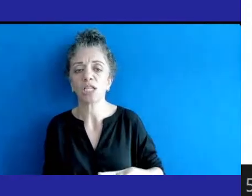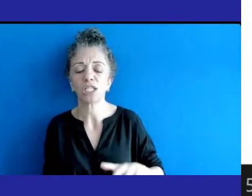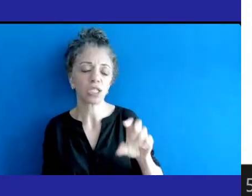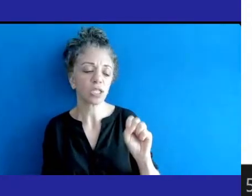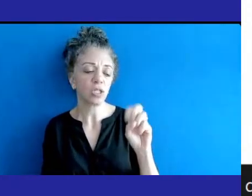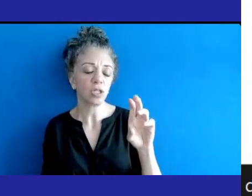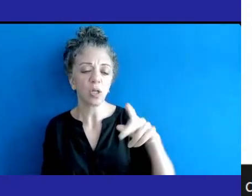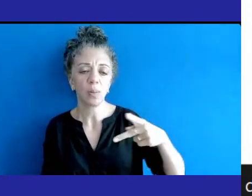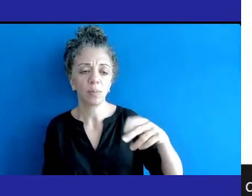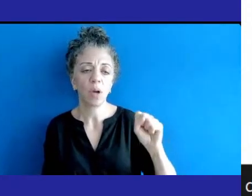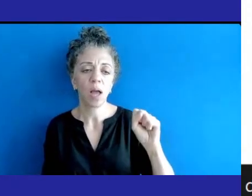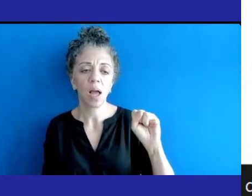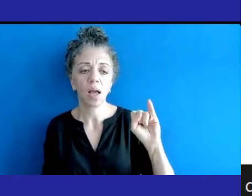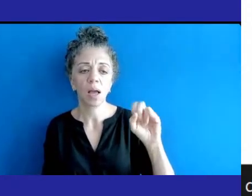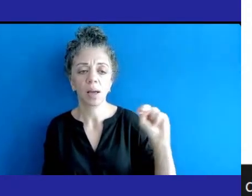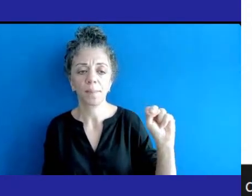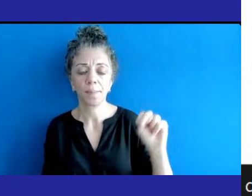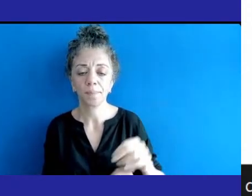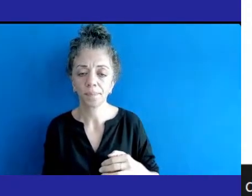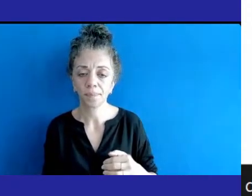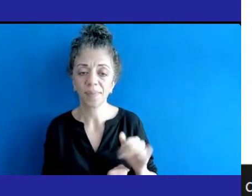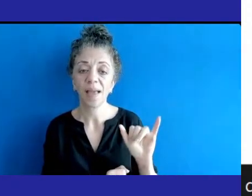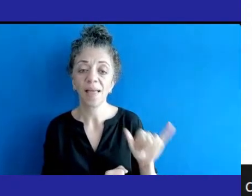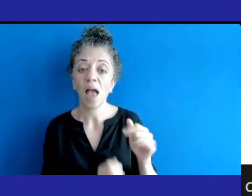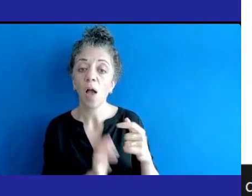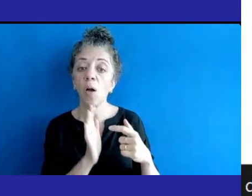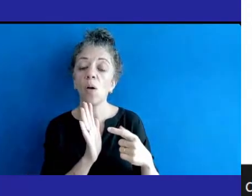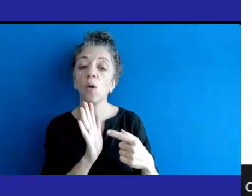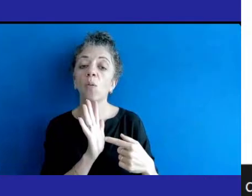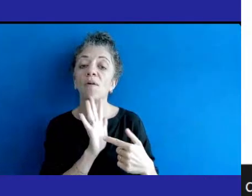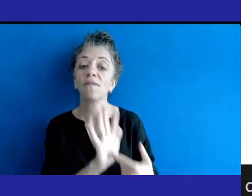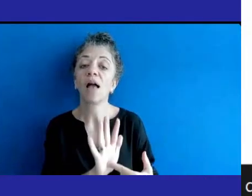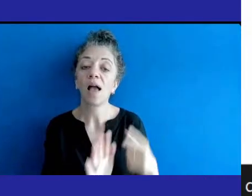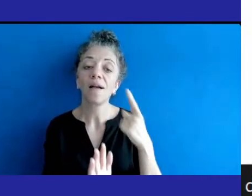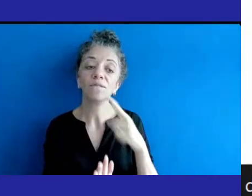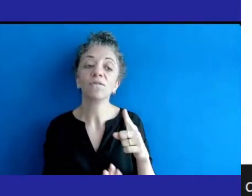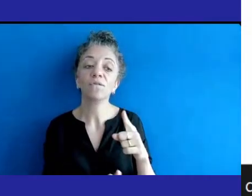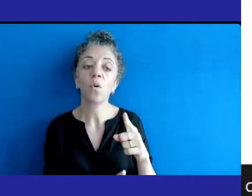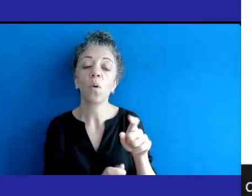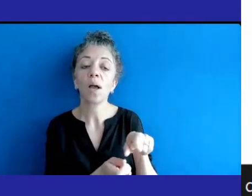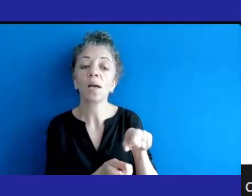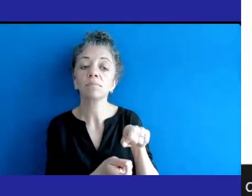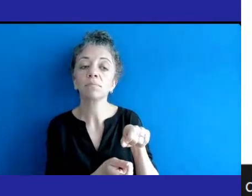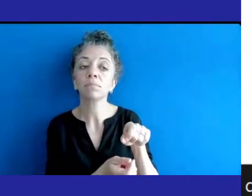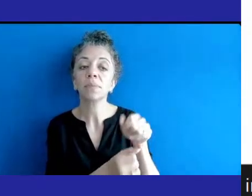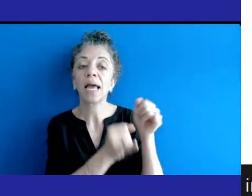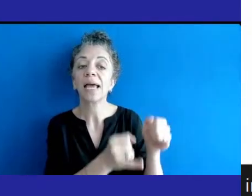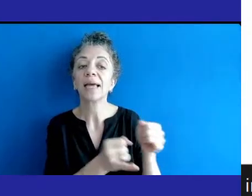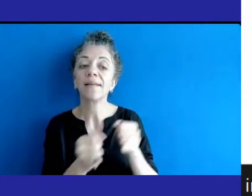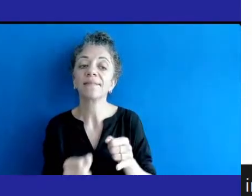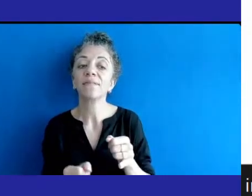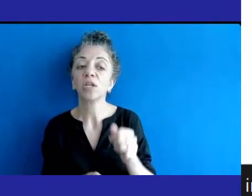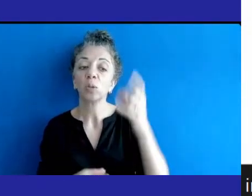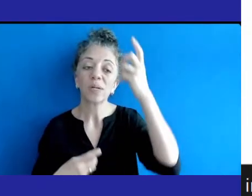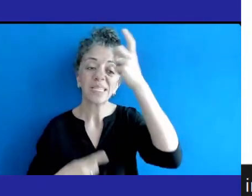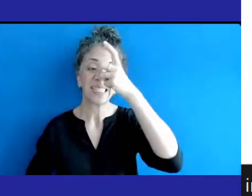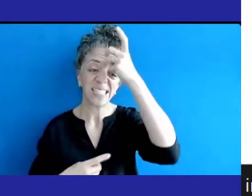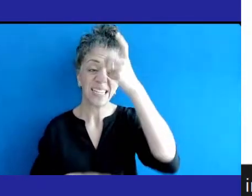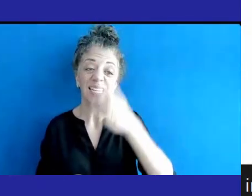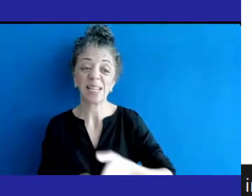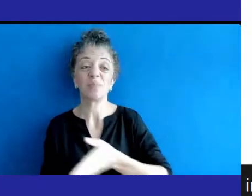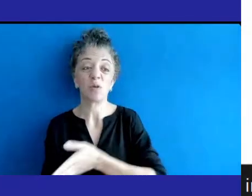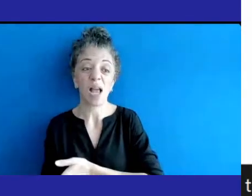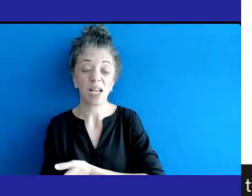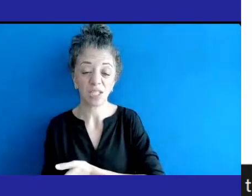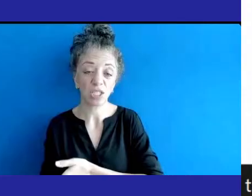predictor for both individual disease progression as well as community transmission. We scored 45